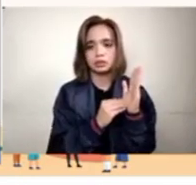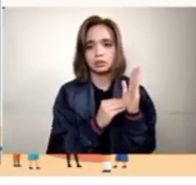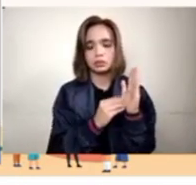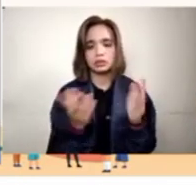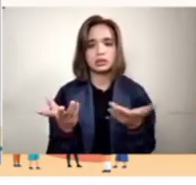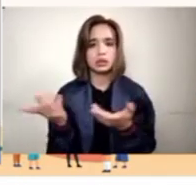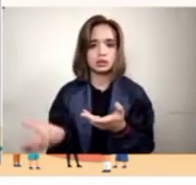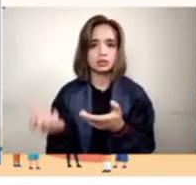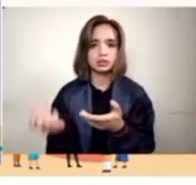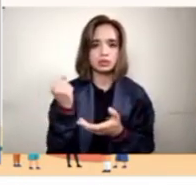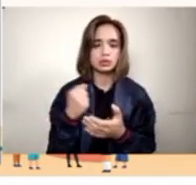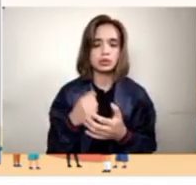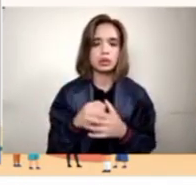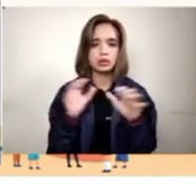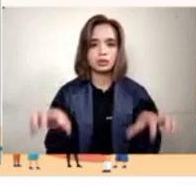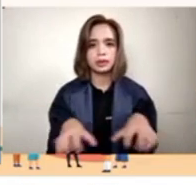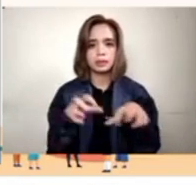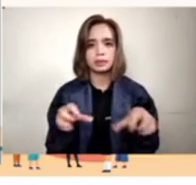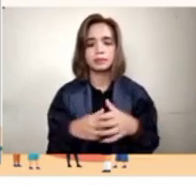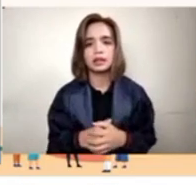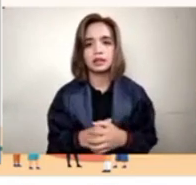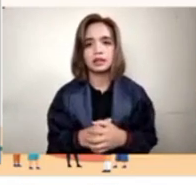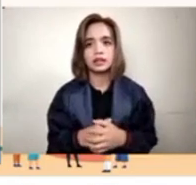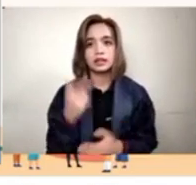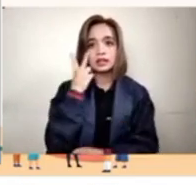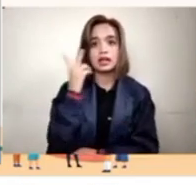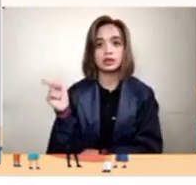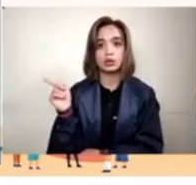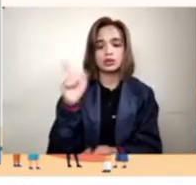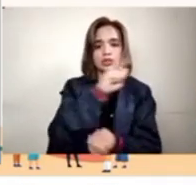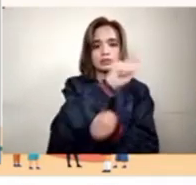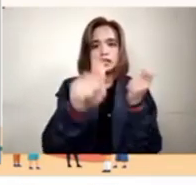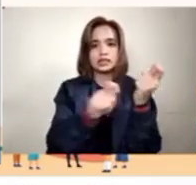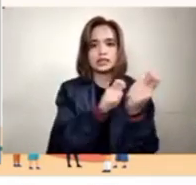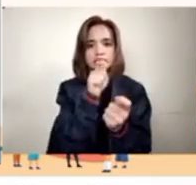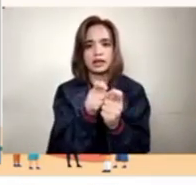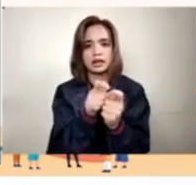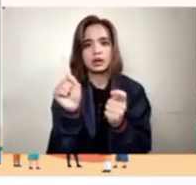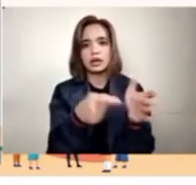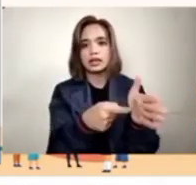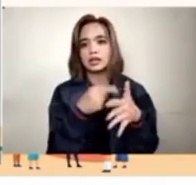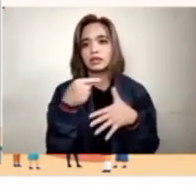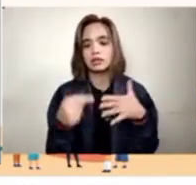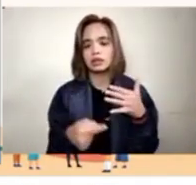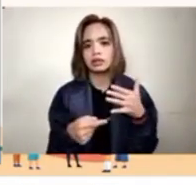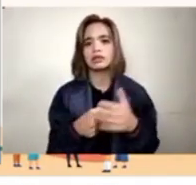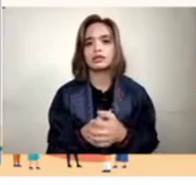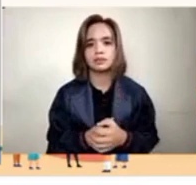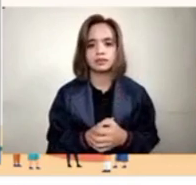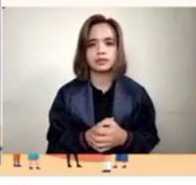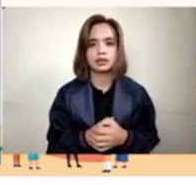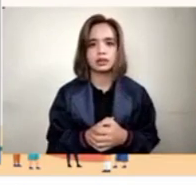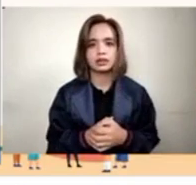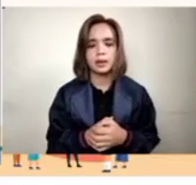as appraised in their performance. And the table specifies the performance